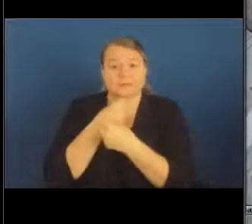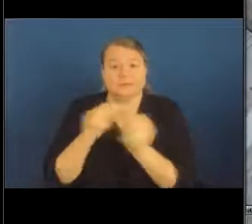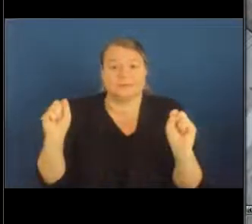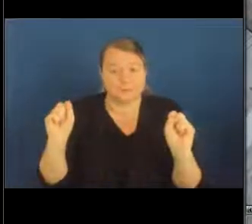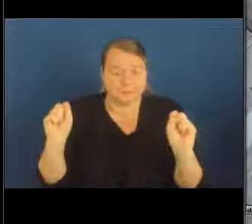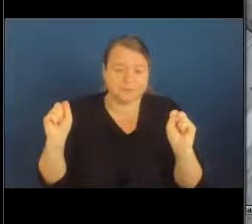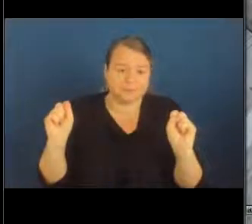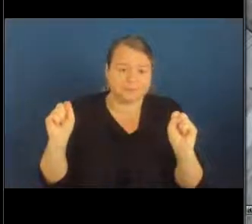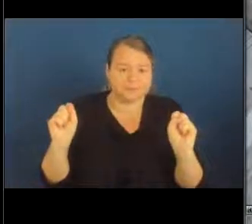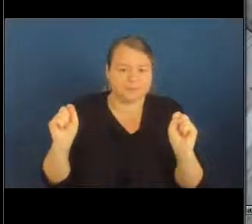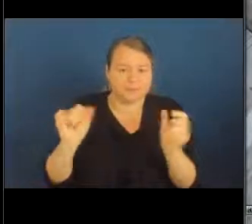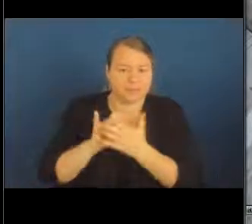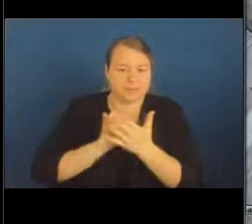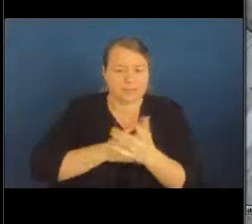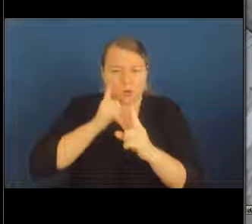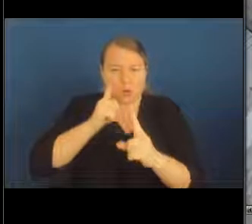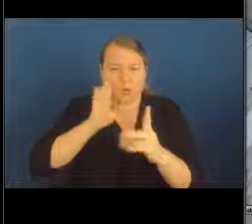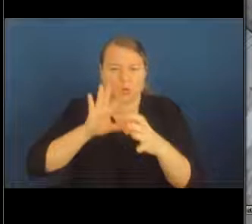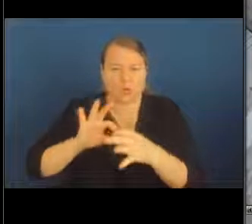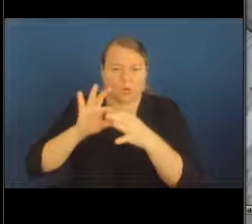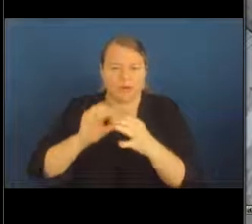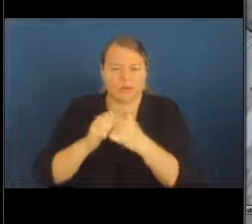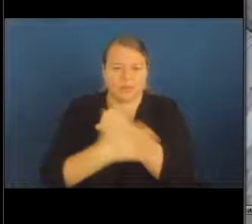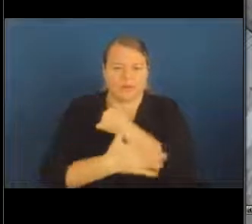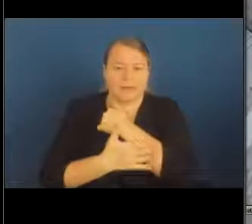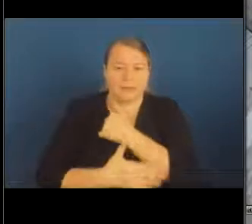So that's something that we're going to coordinate with the county on